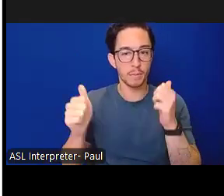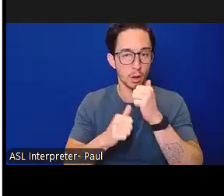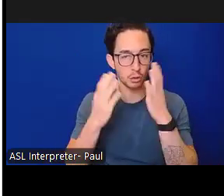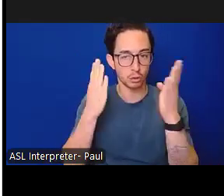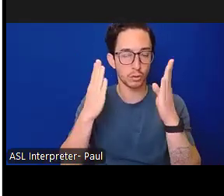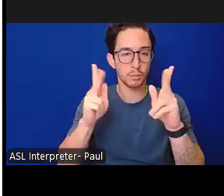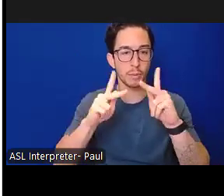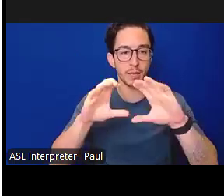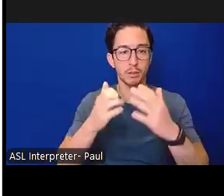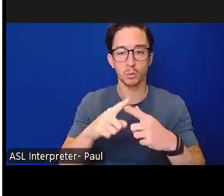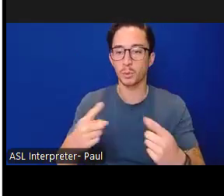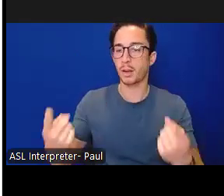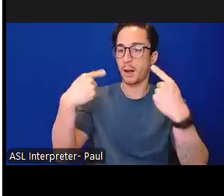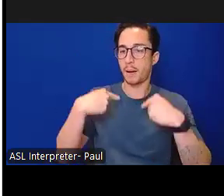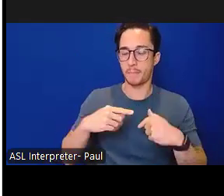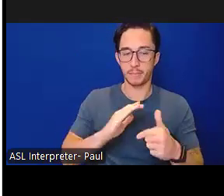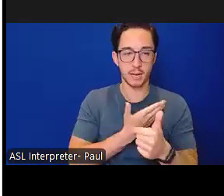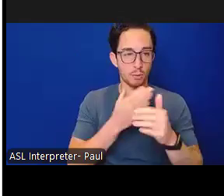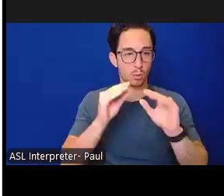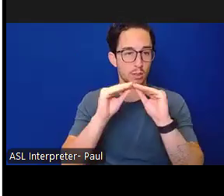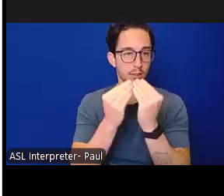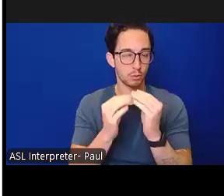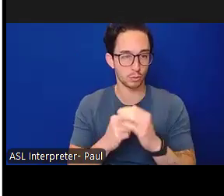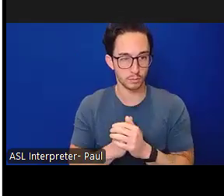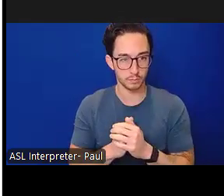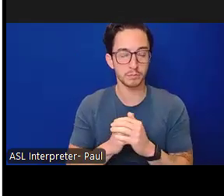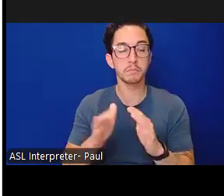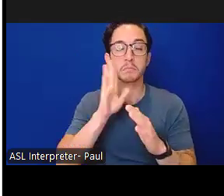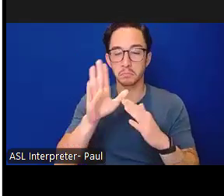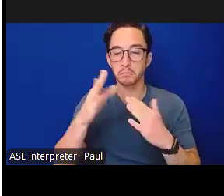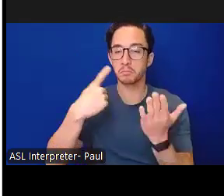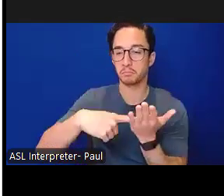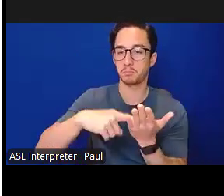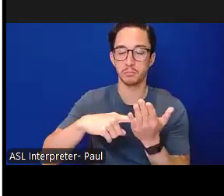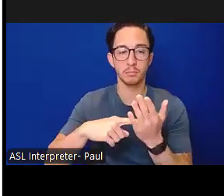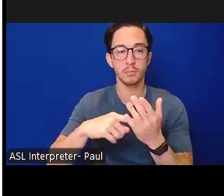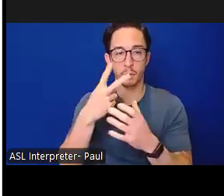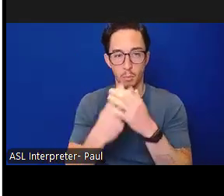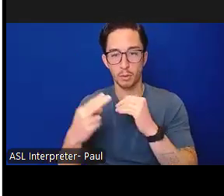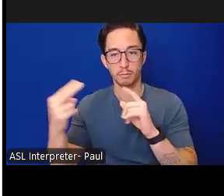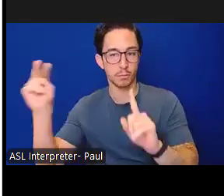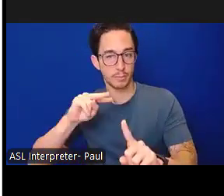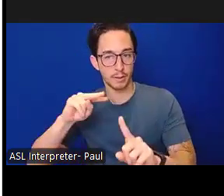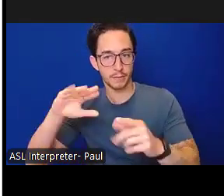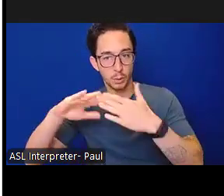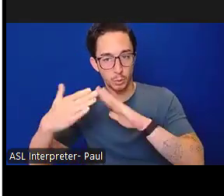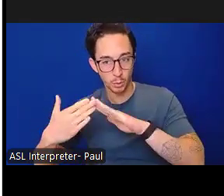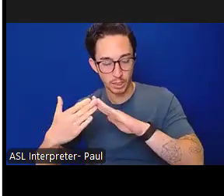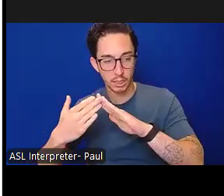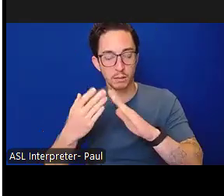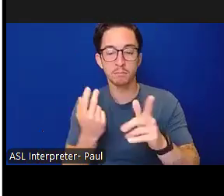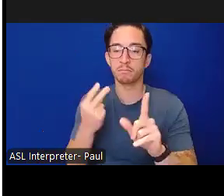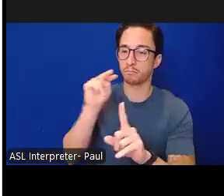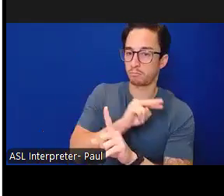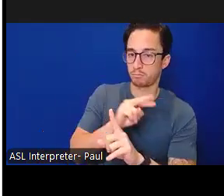our organization's doors. And so we're going to talk about it from both a community standpoint as well as